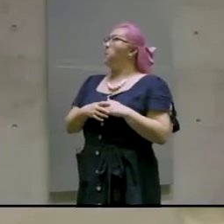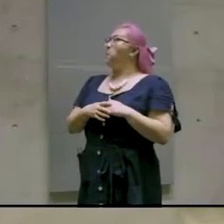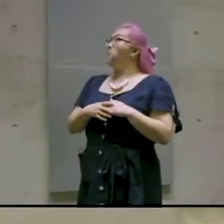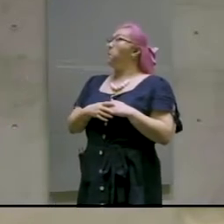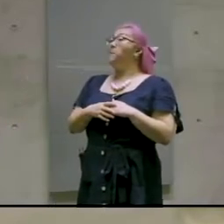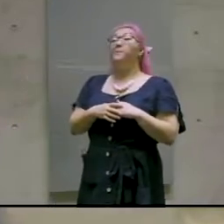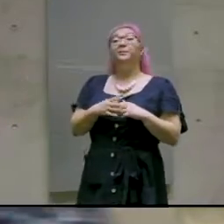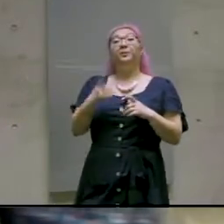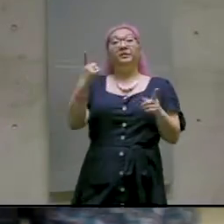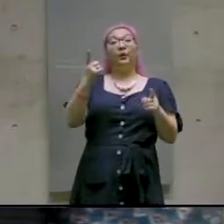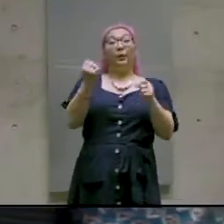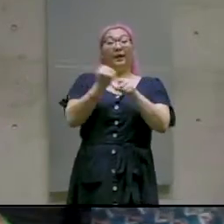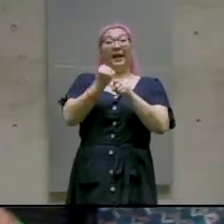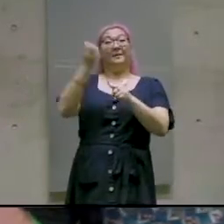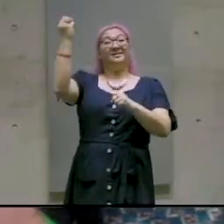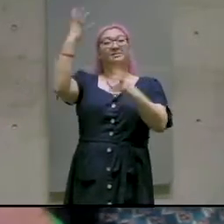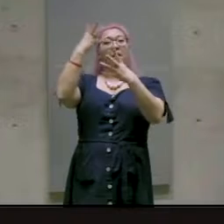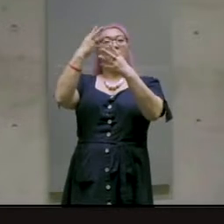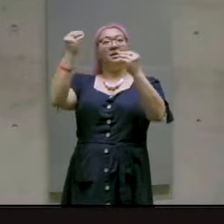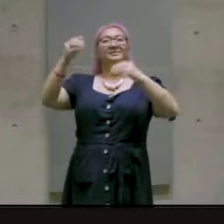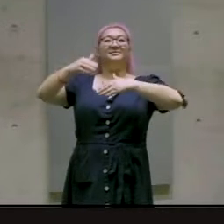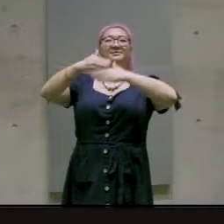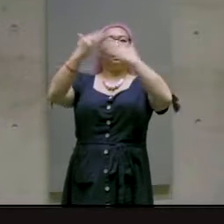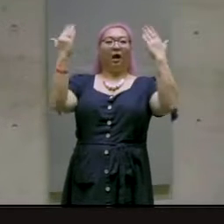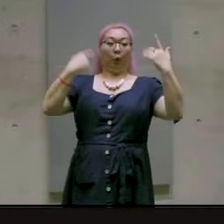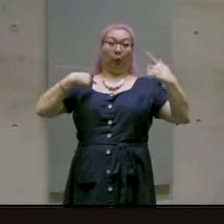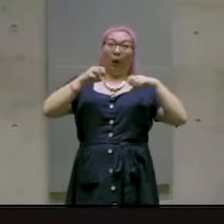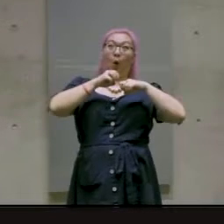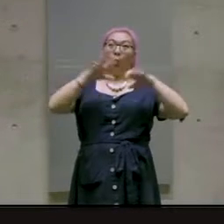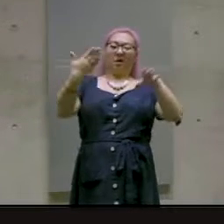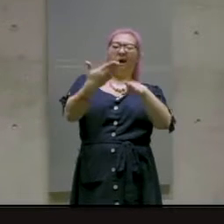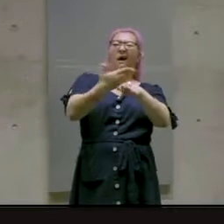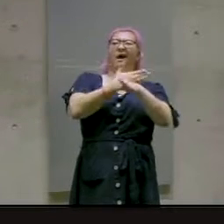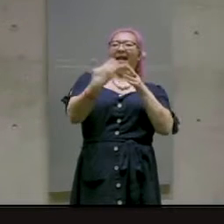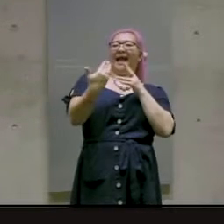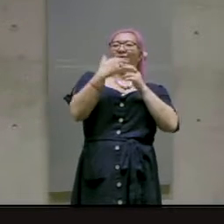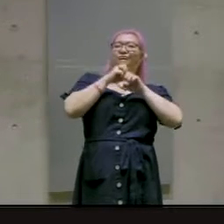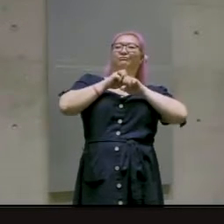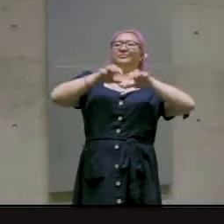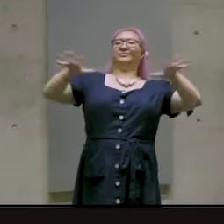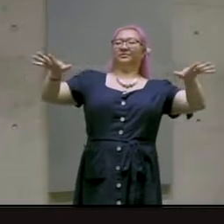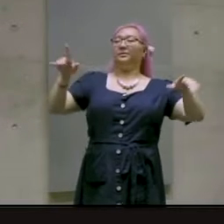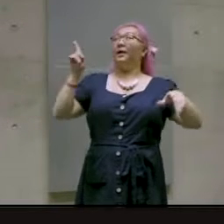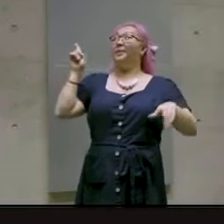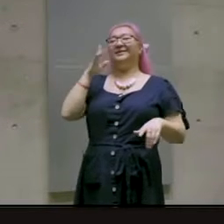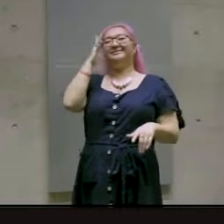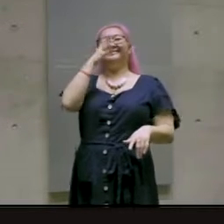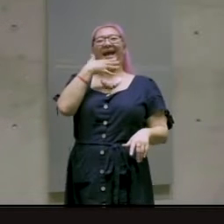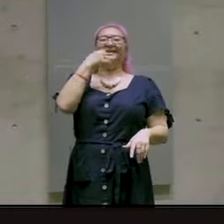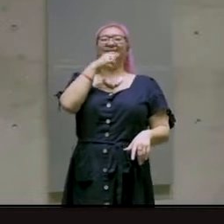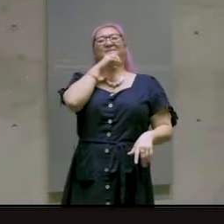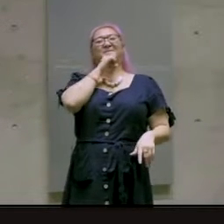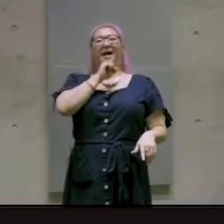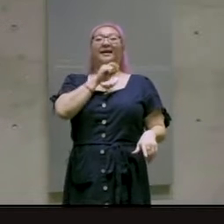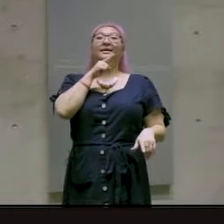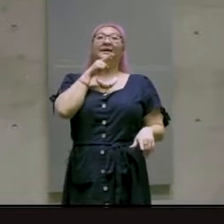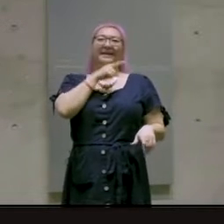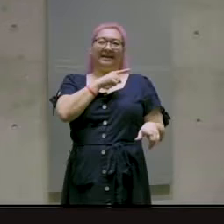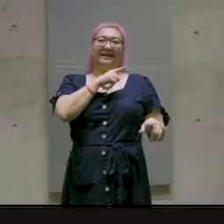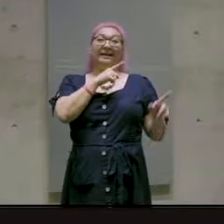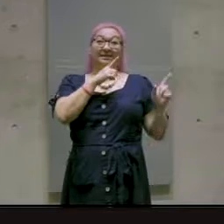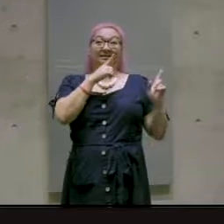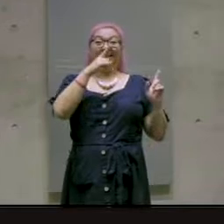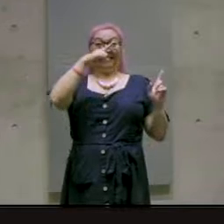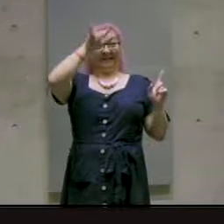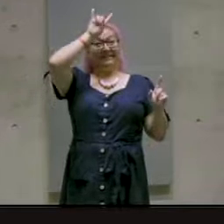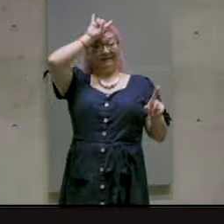in Sunless Skies when we launched in early access. This handsome chap is the Repentant Devil. That's a literal devil.